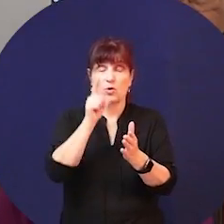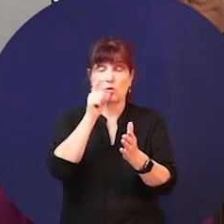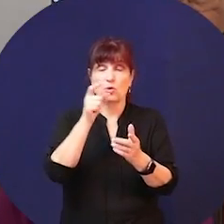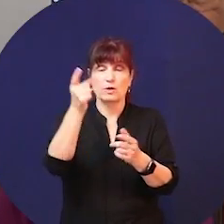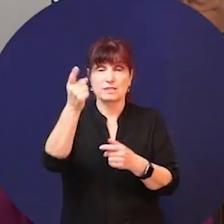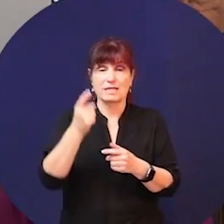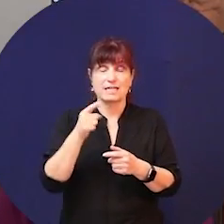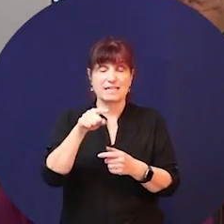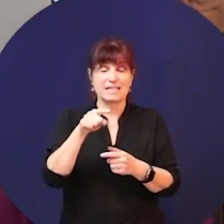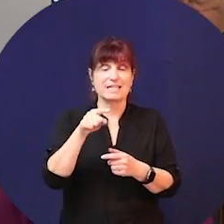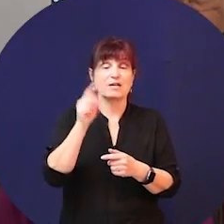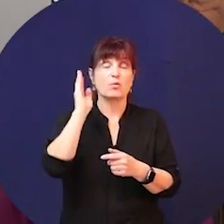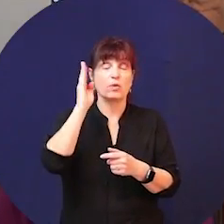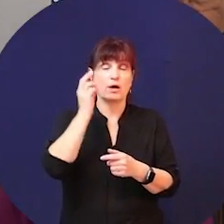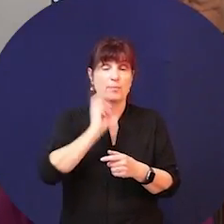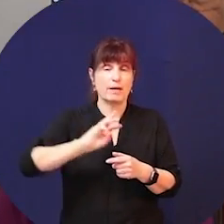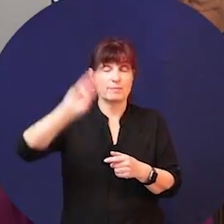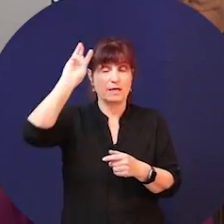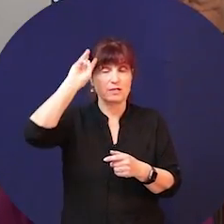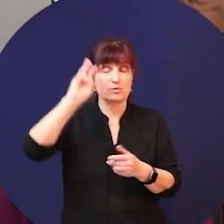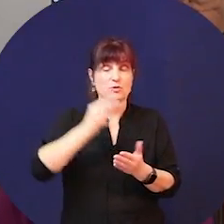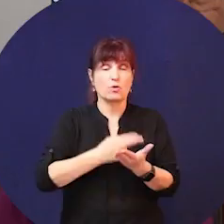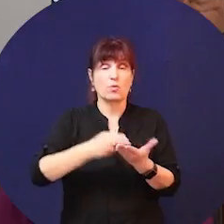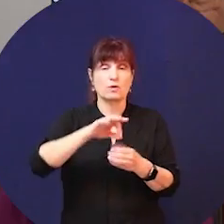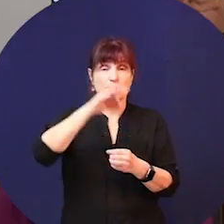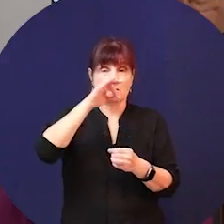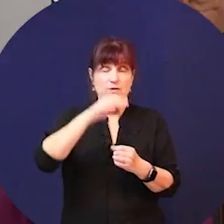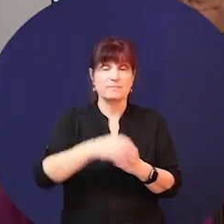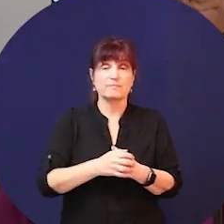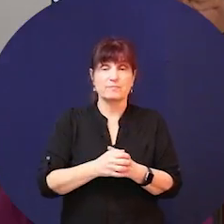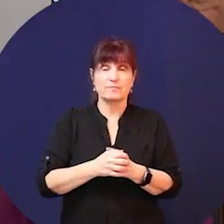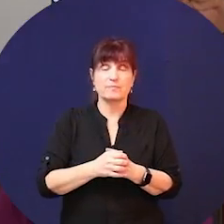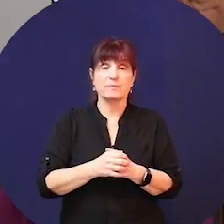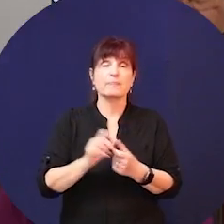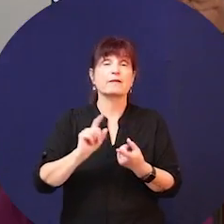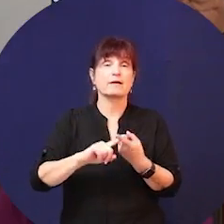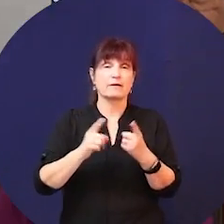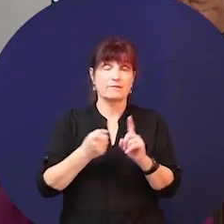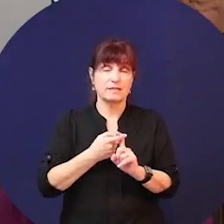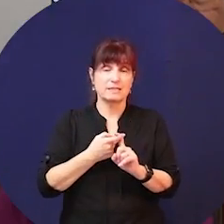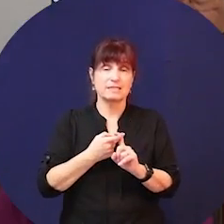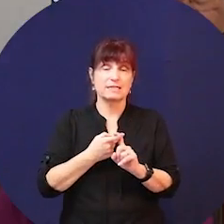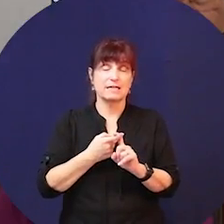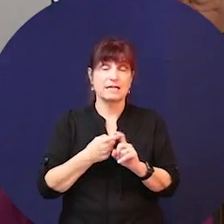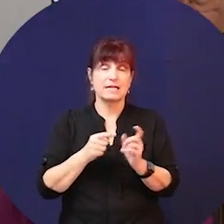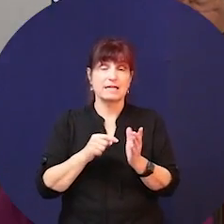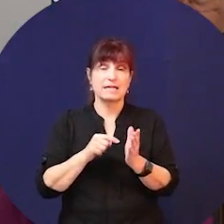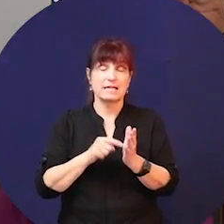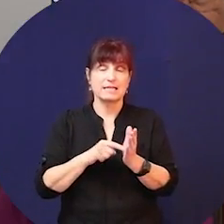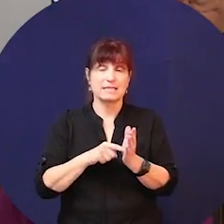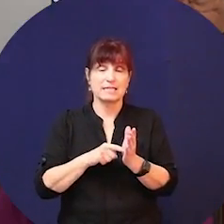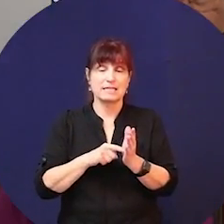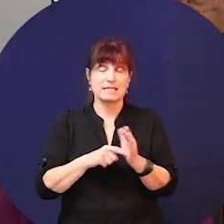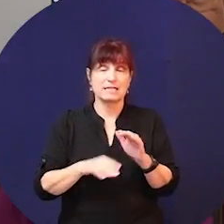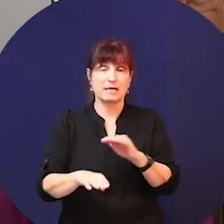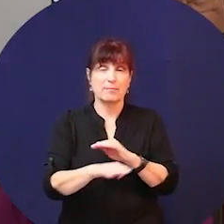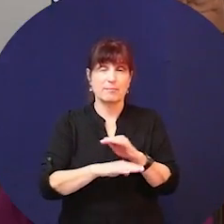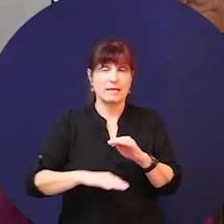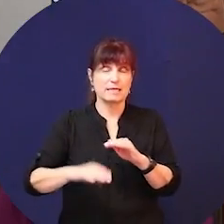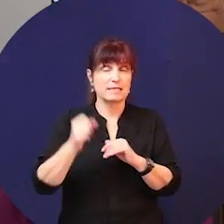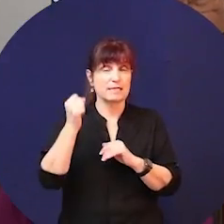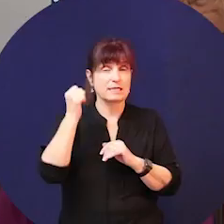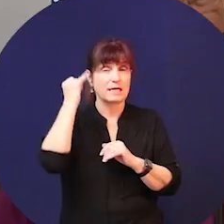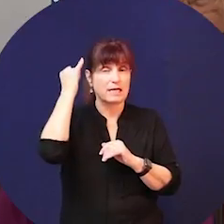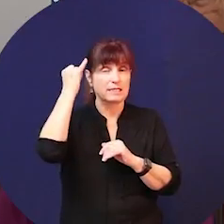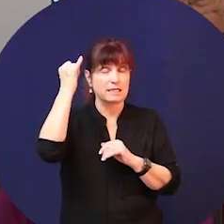will baptize you with the Holy Spirit. My friends, this whole foundational idea of what